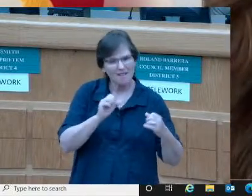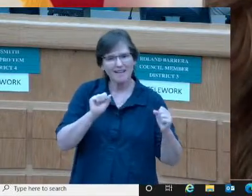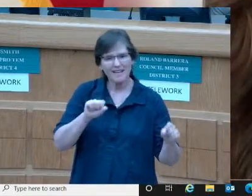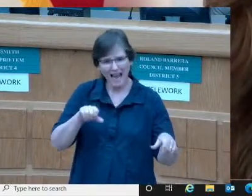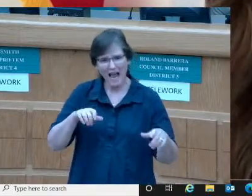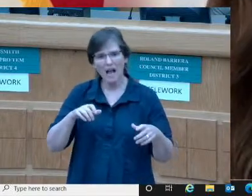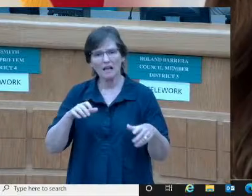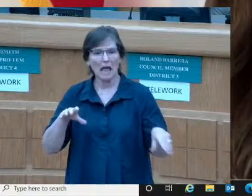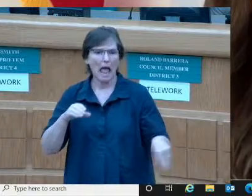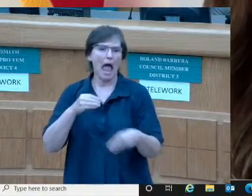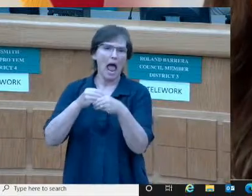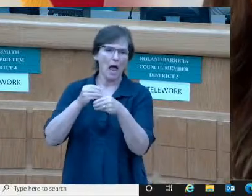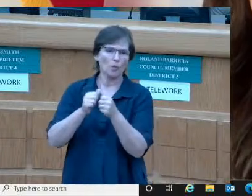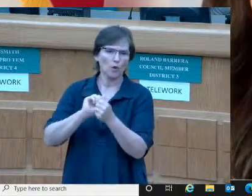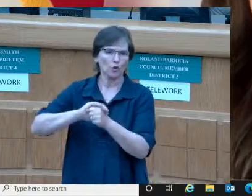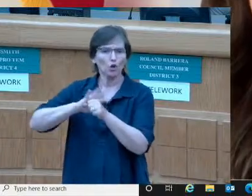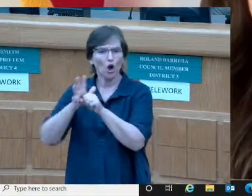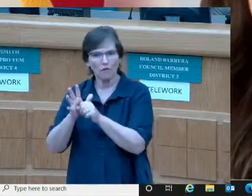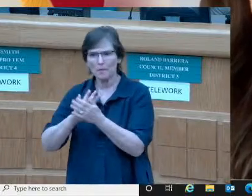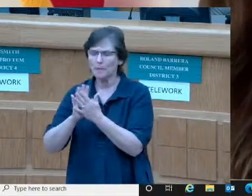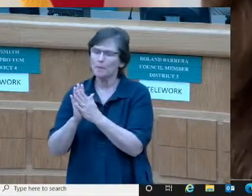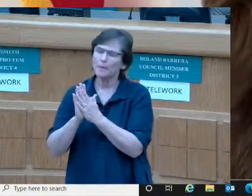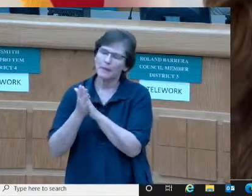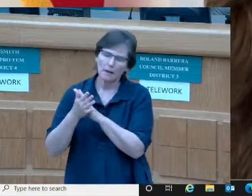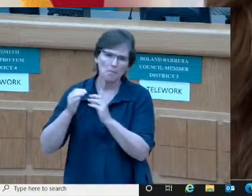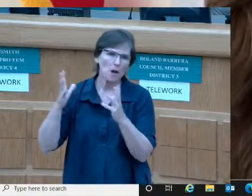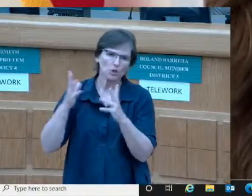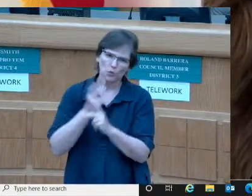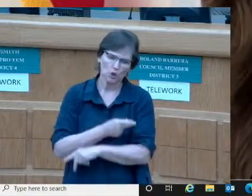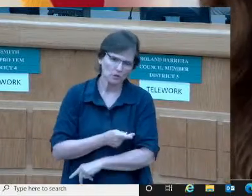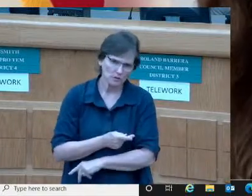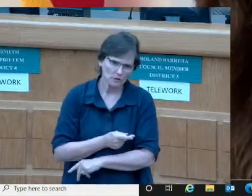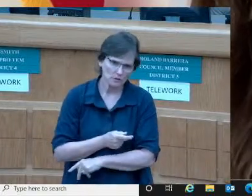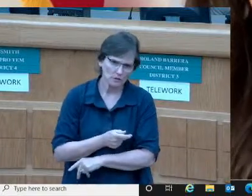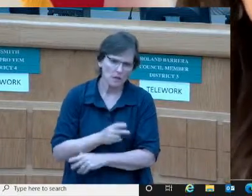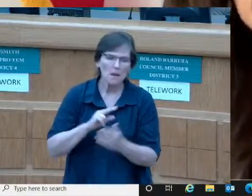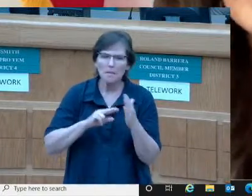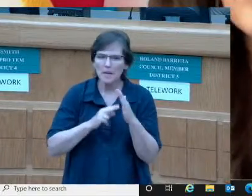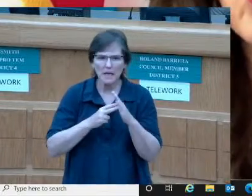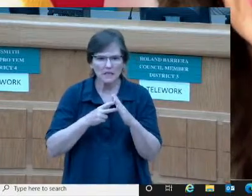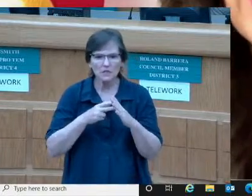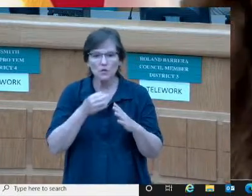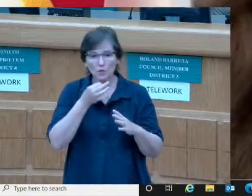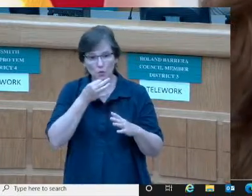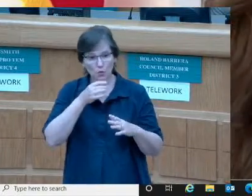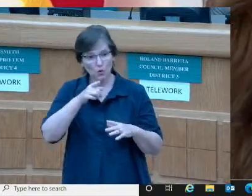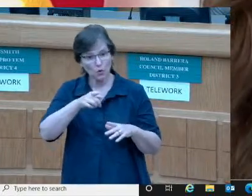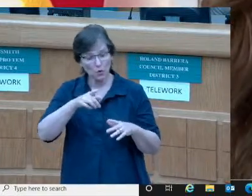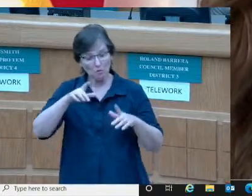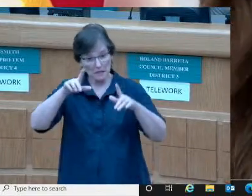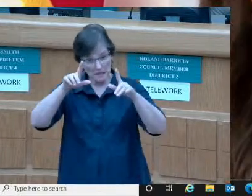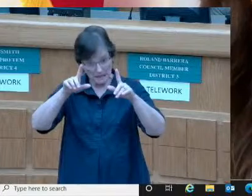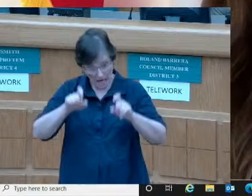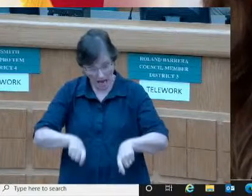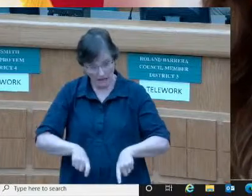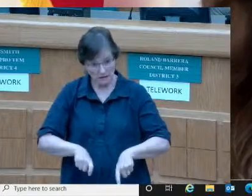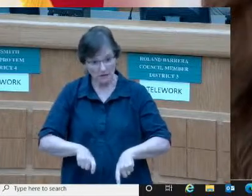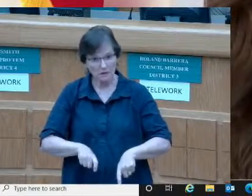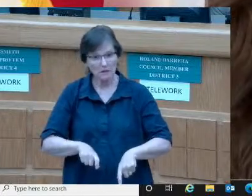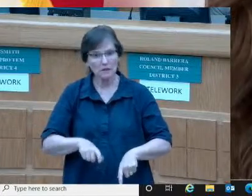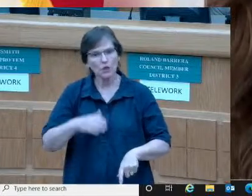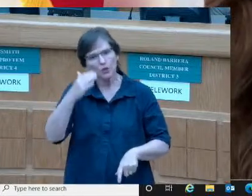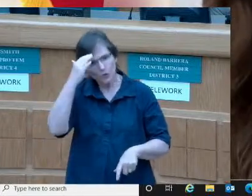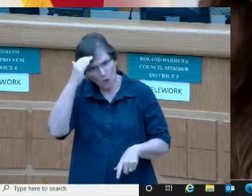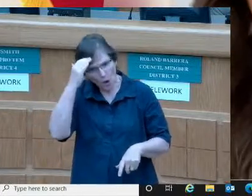your risks. And if you need to get tested, the sooner you do is the sooner we can create an effective